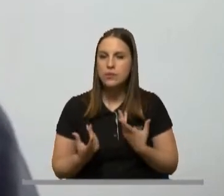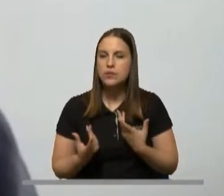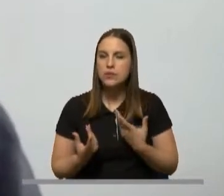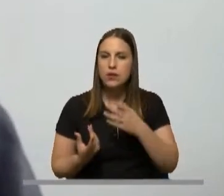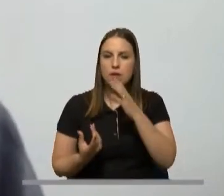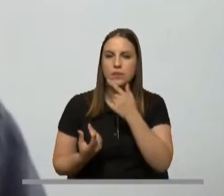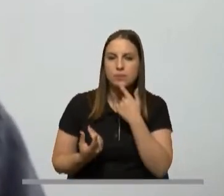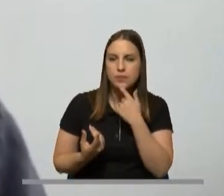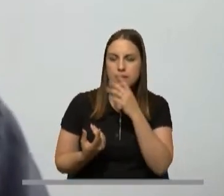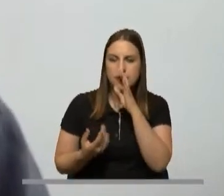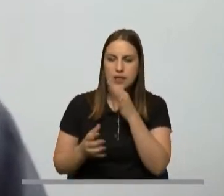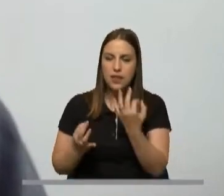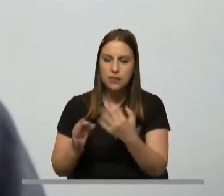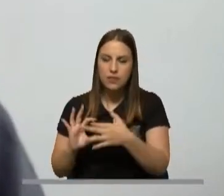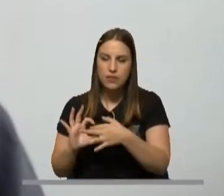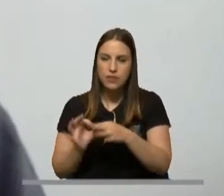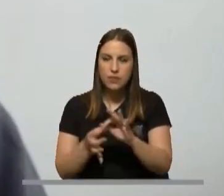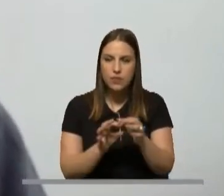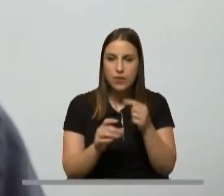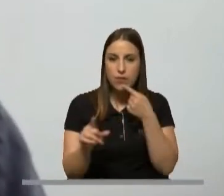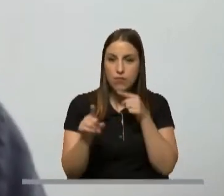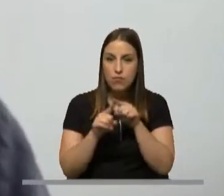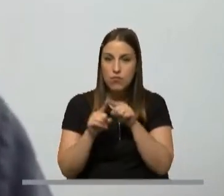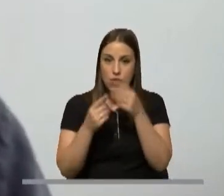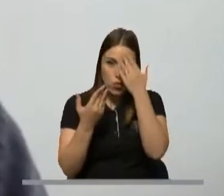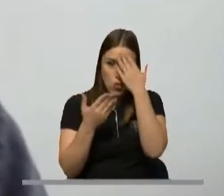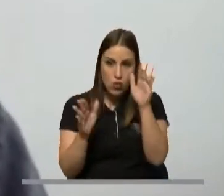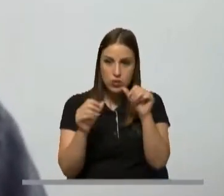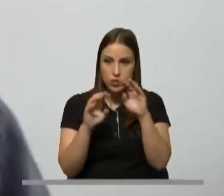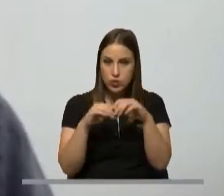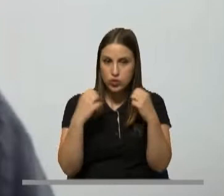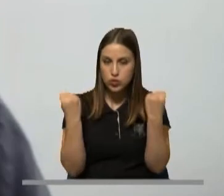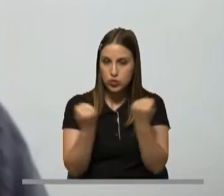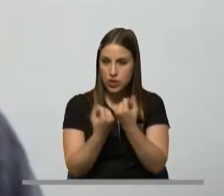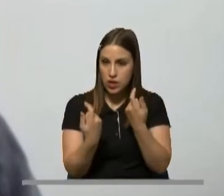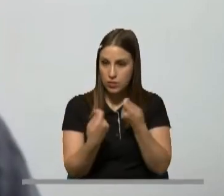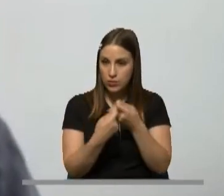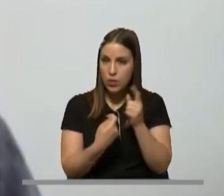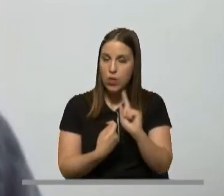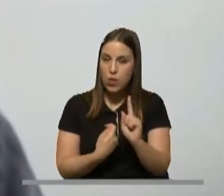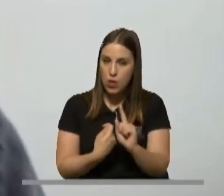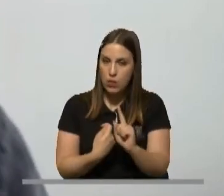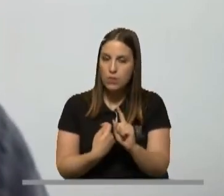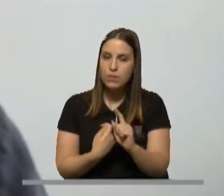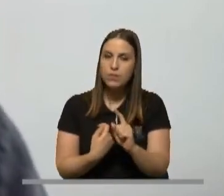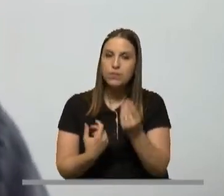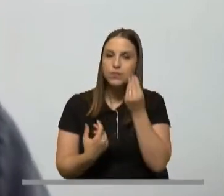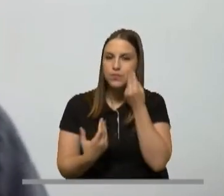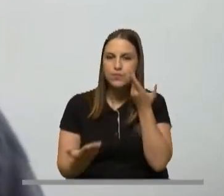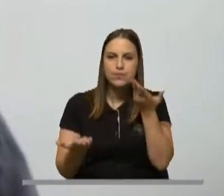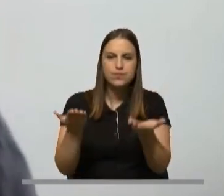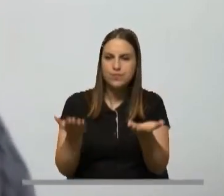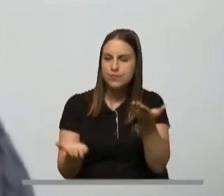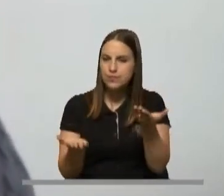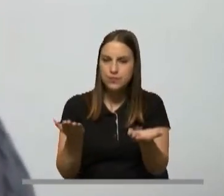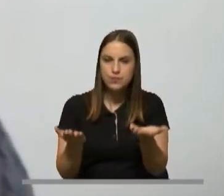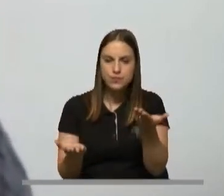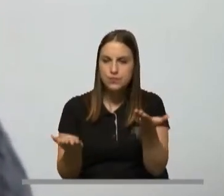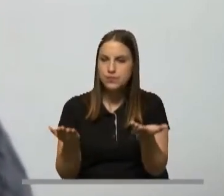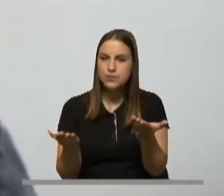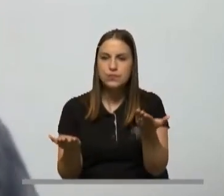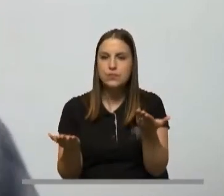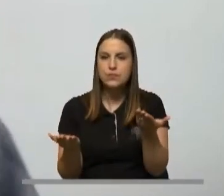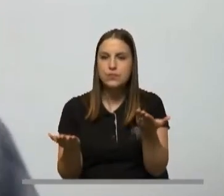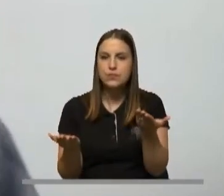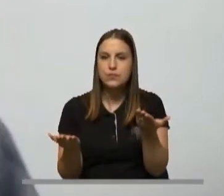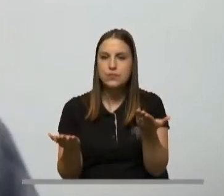more appropriate to politics in a democratic society and how to balance them. The reductionism